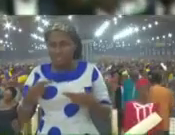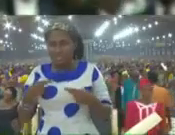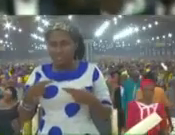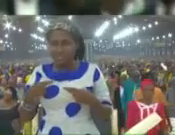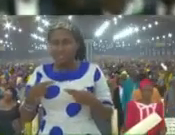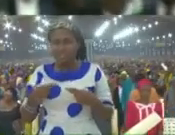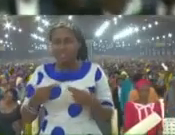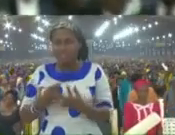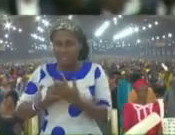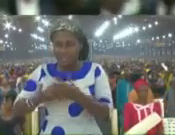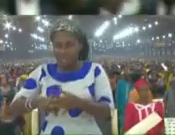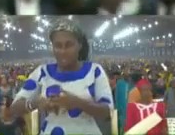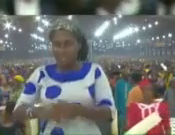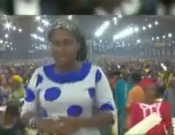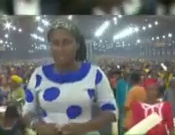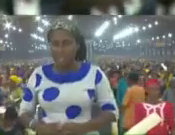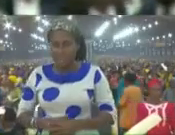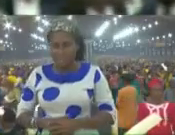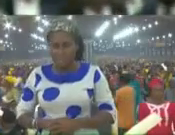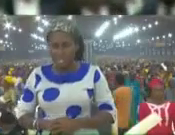begin.